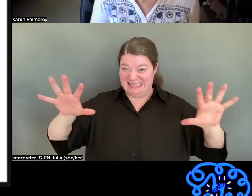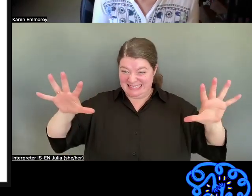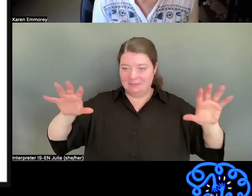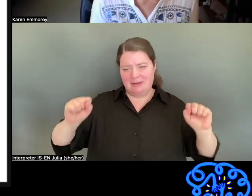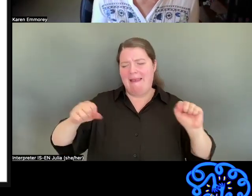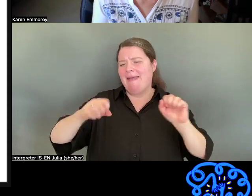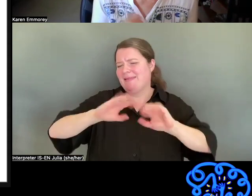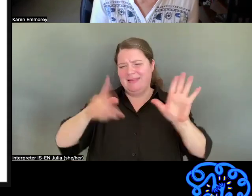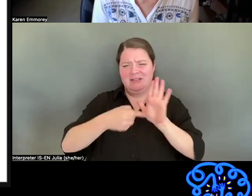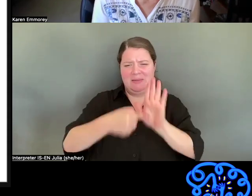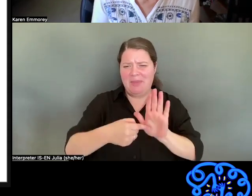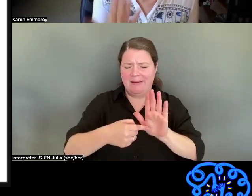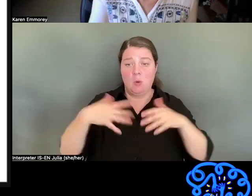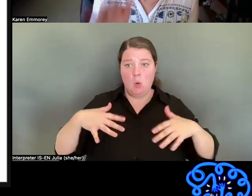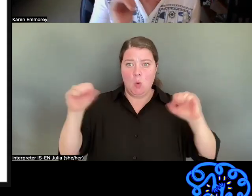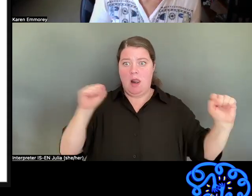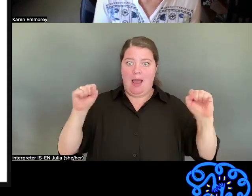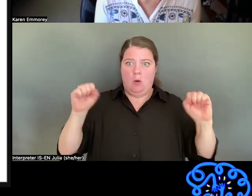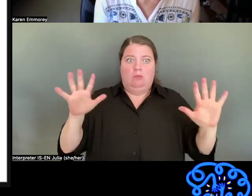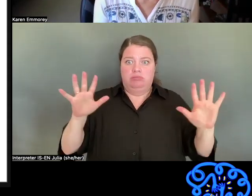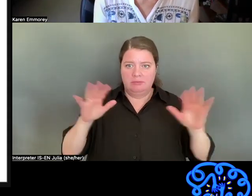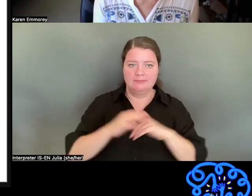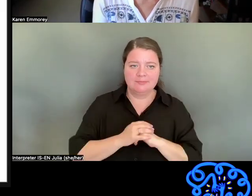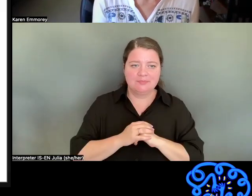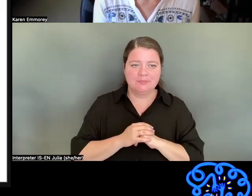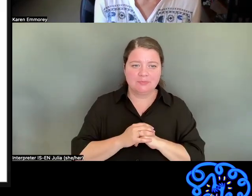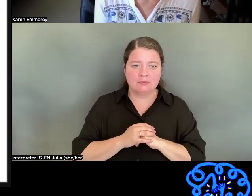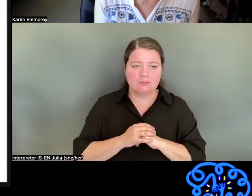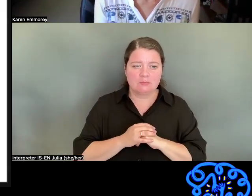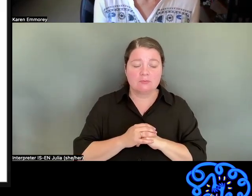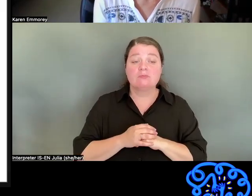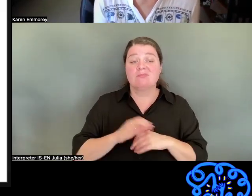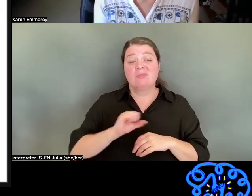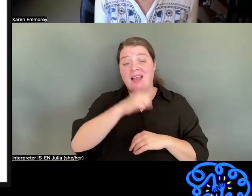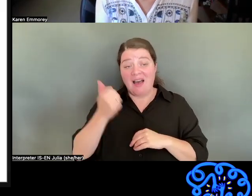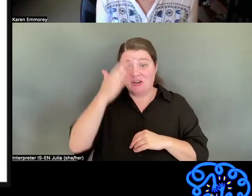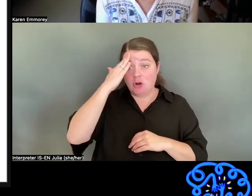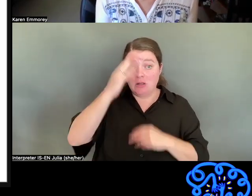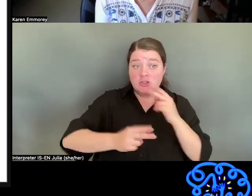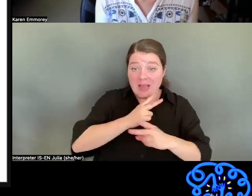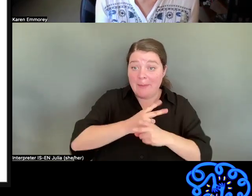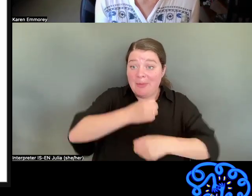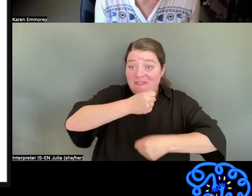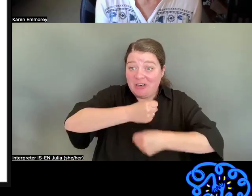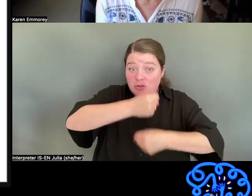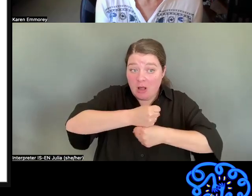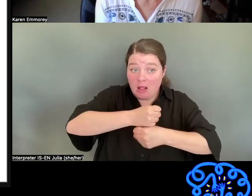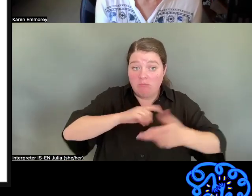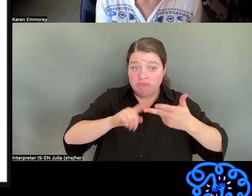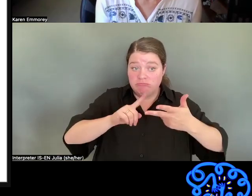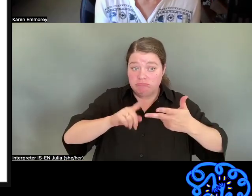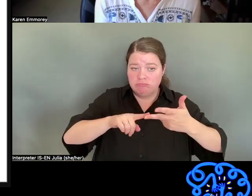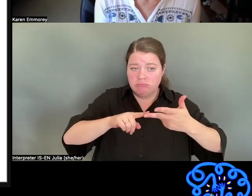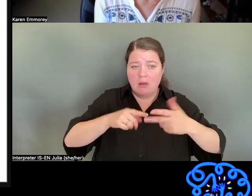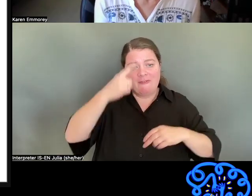this loudness. And for other knowledge types, functional, so used for turning for